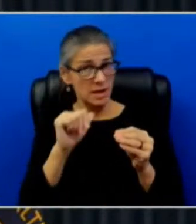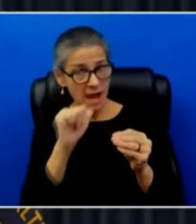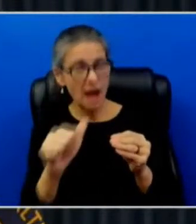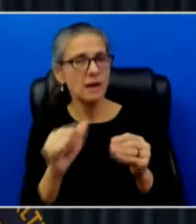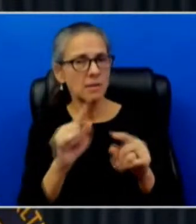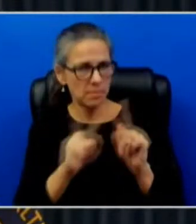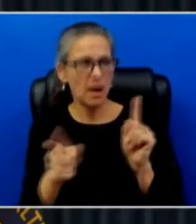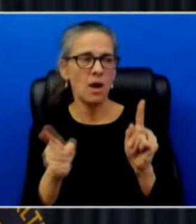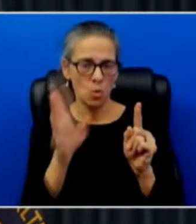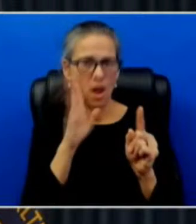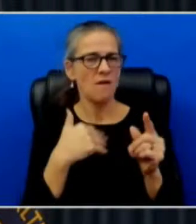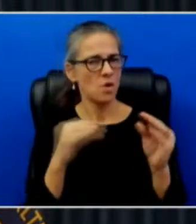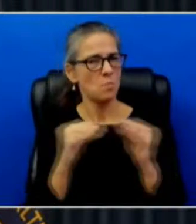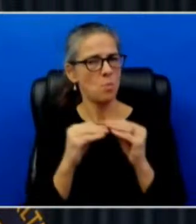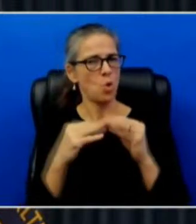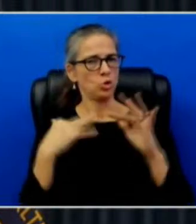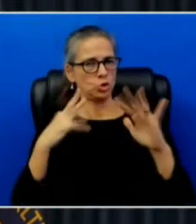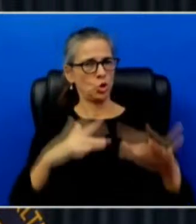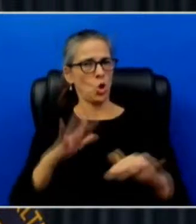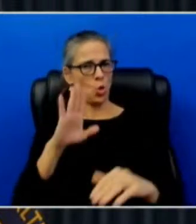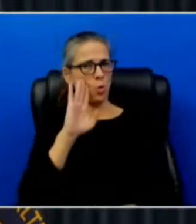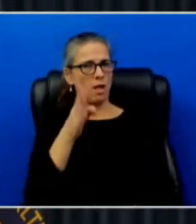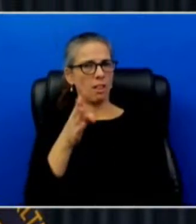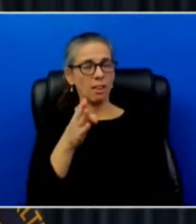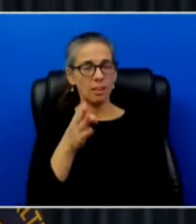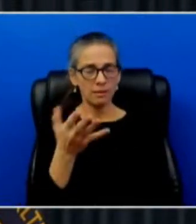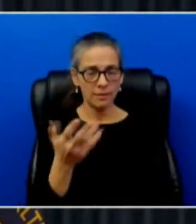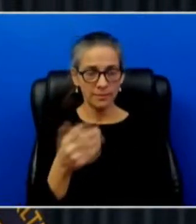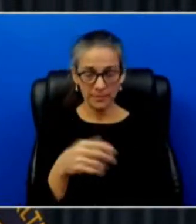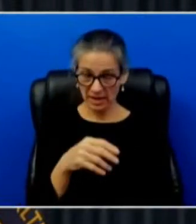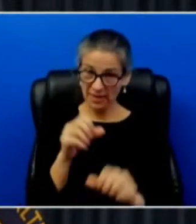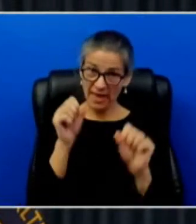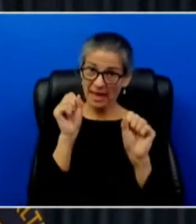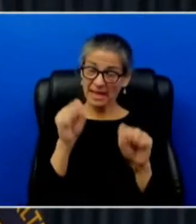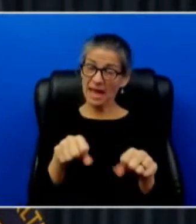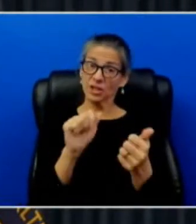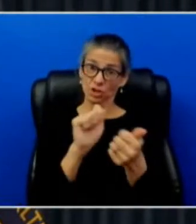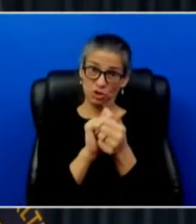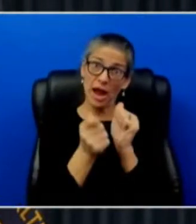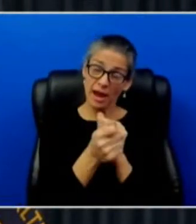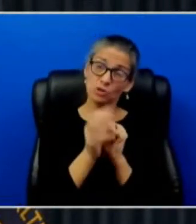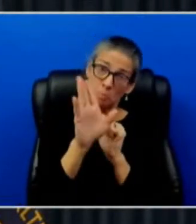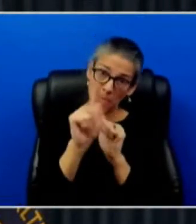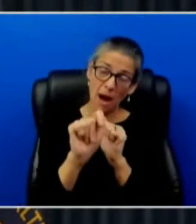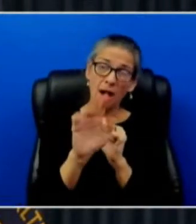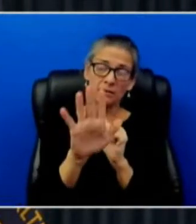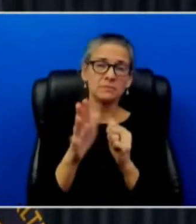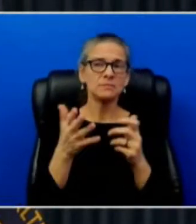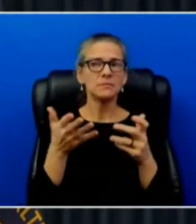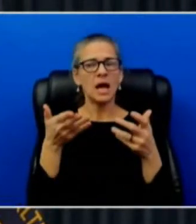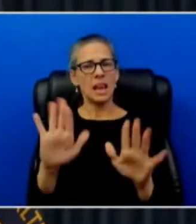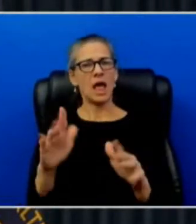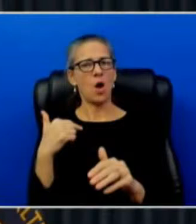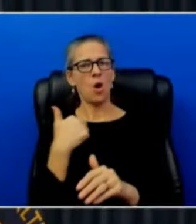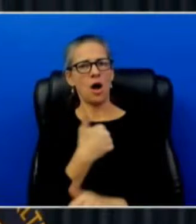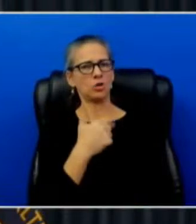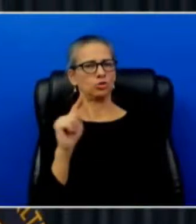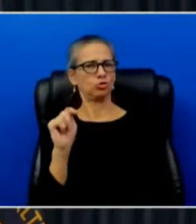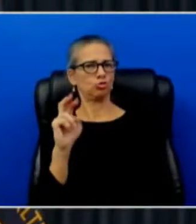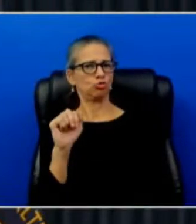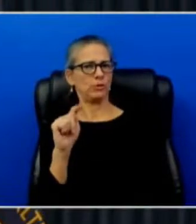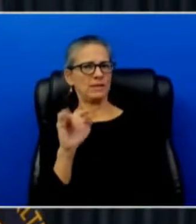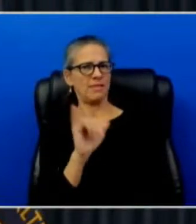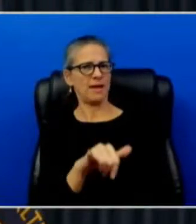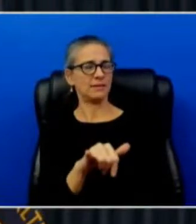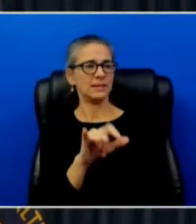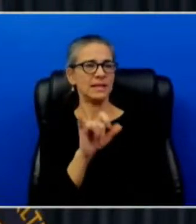snow. Certainly that can change, but allowing us to treat that. Remember, if it stops in